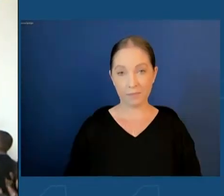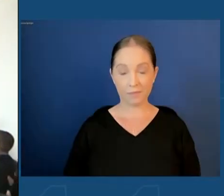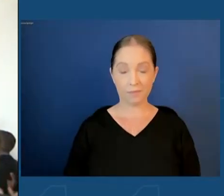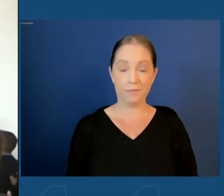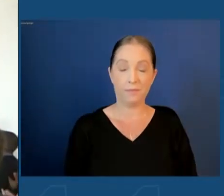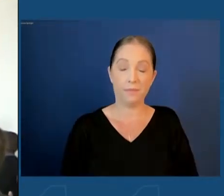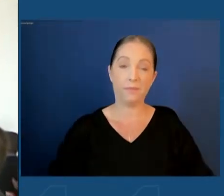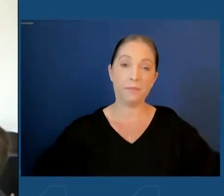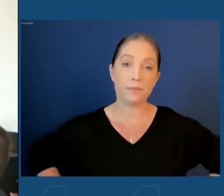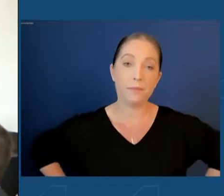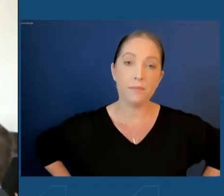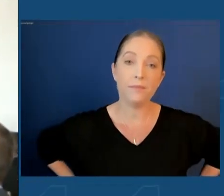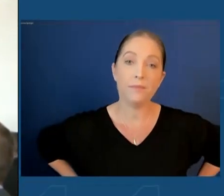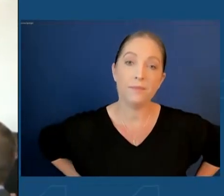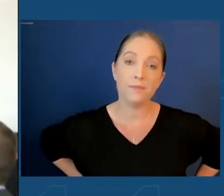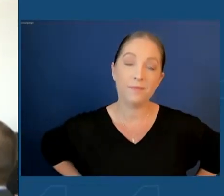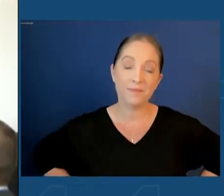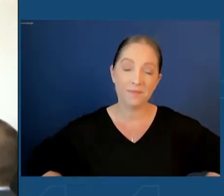Thank you.